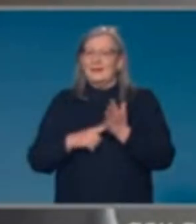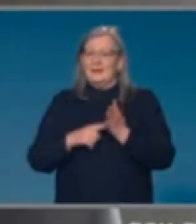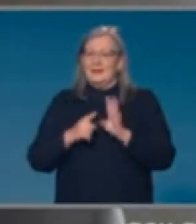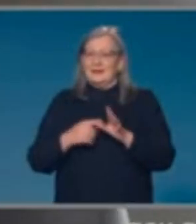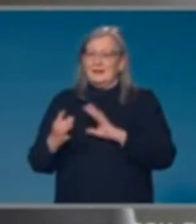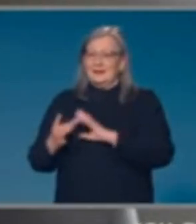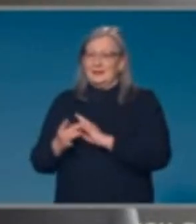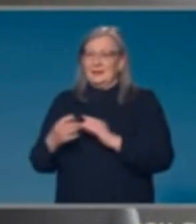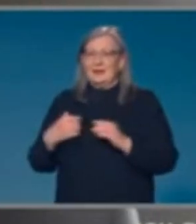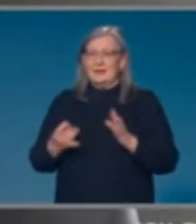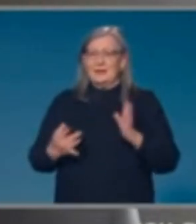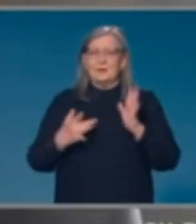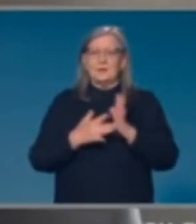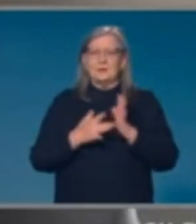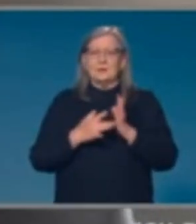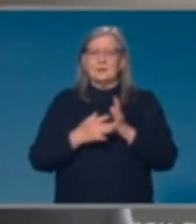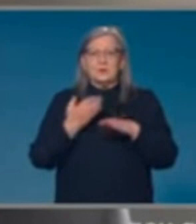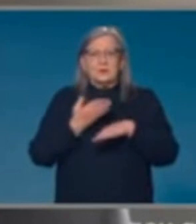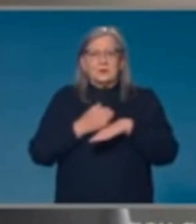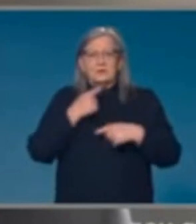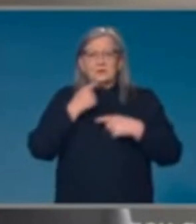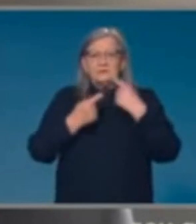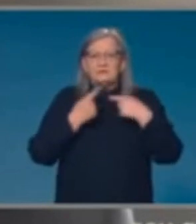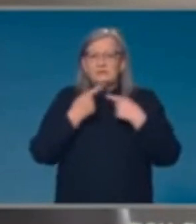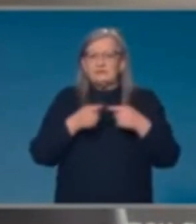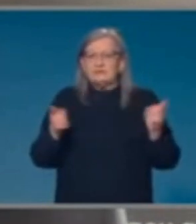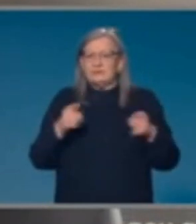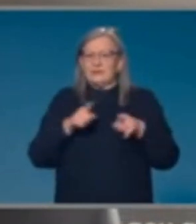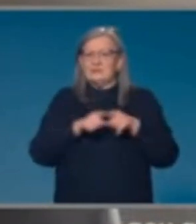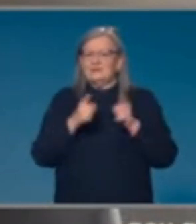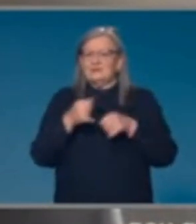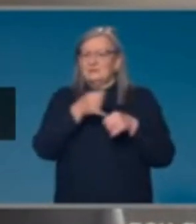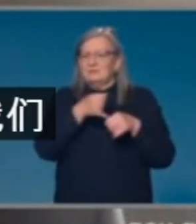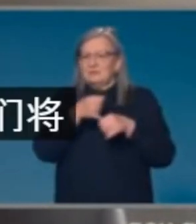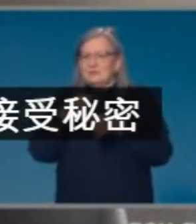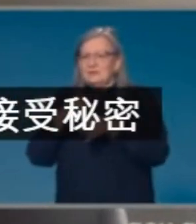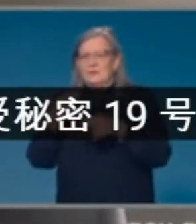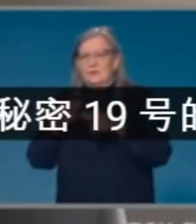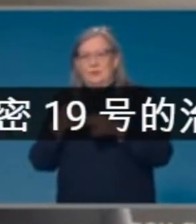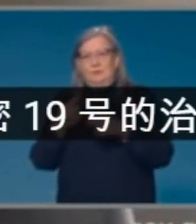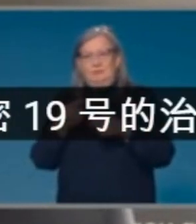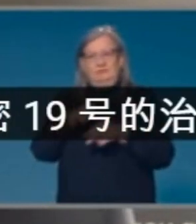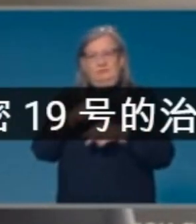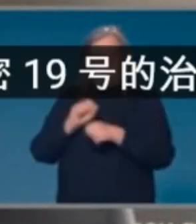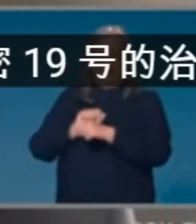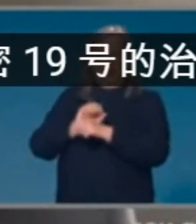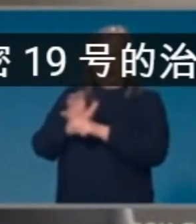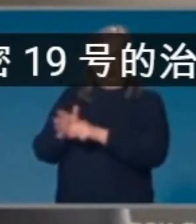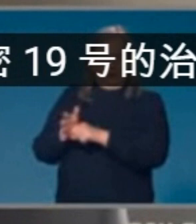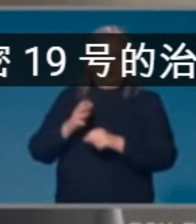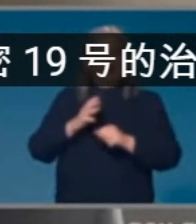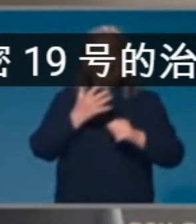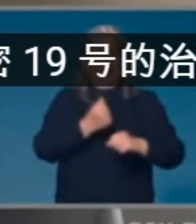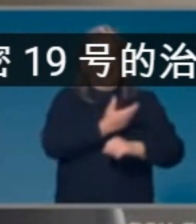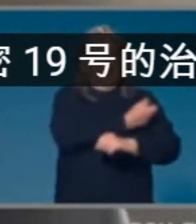to treatments for COVID-19 as part of the vaccination and treatment program, which